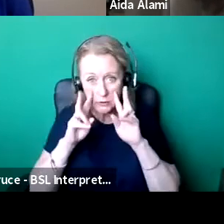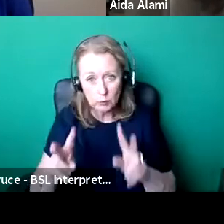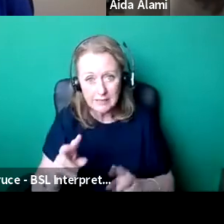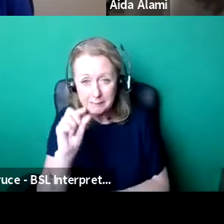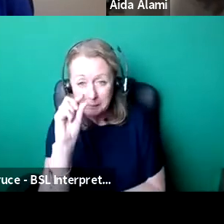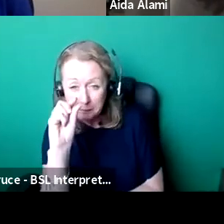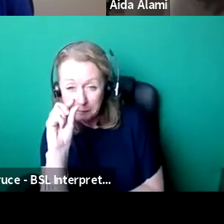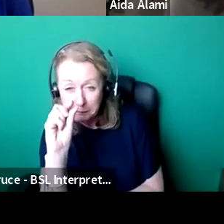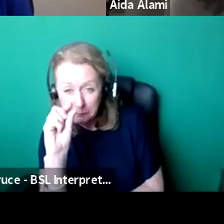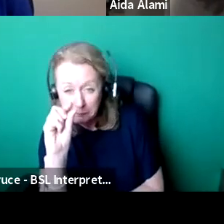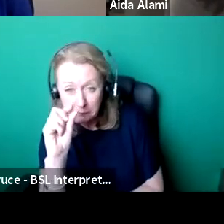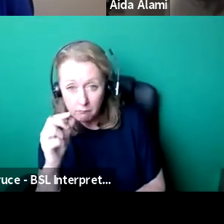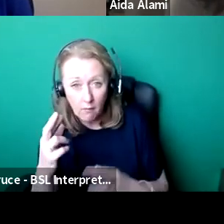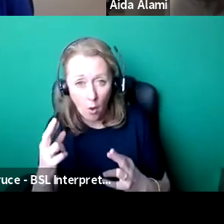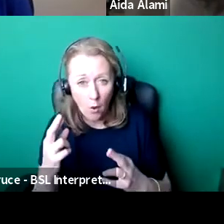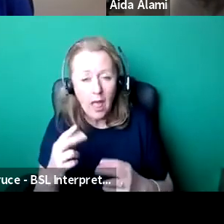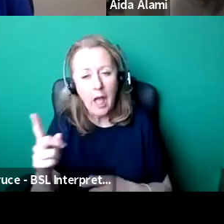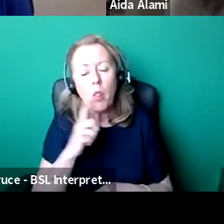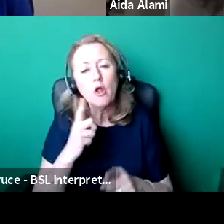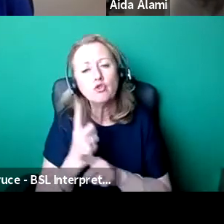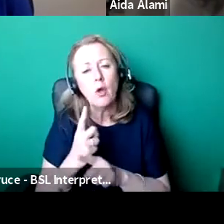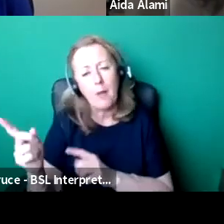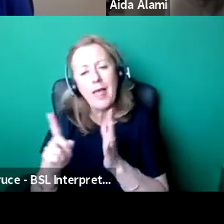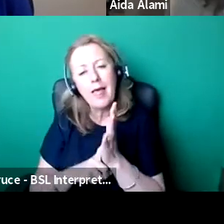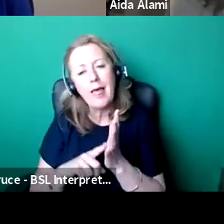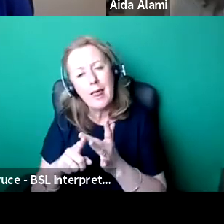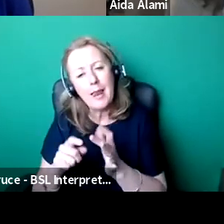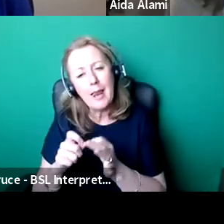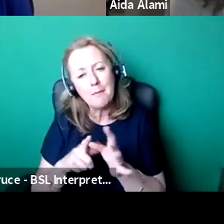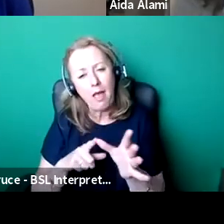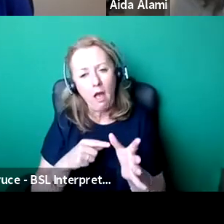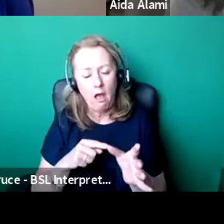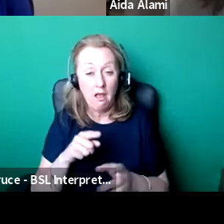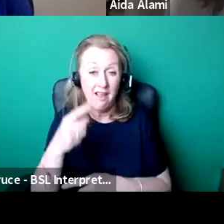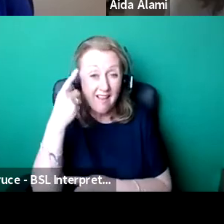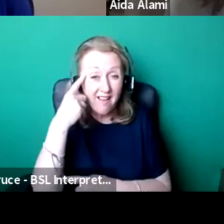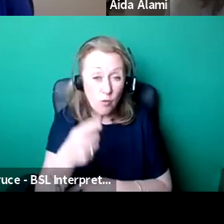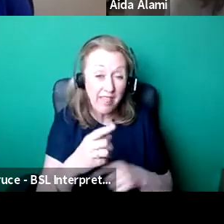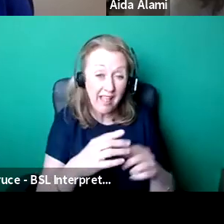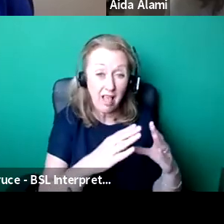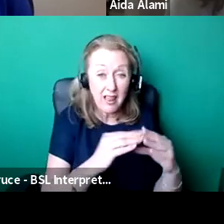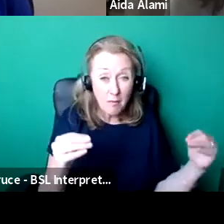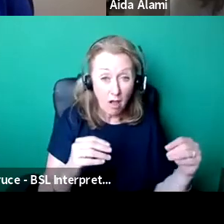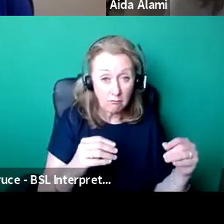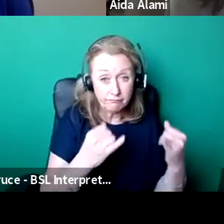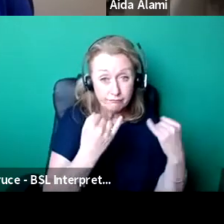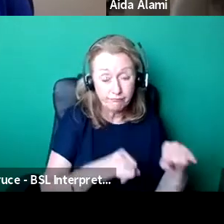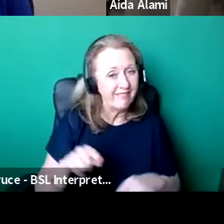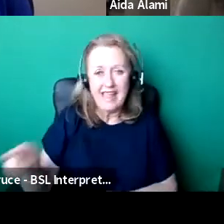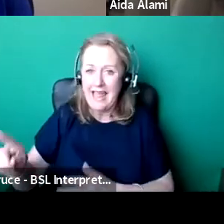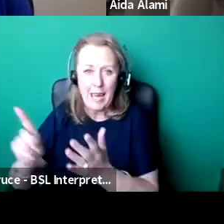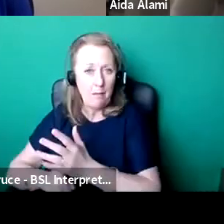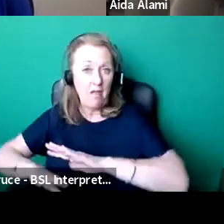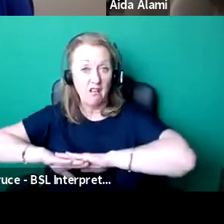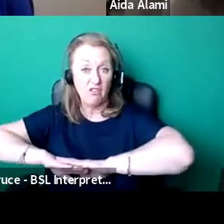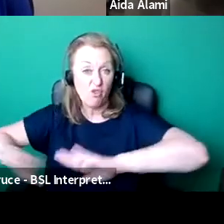at least for Libya, look, I'm going to talk about Libya. Libya, and if you think Lebanon is falling apart, Libya is gone. And